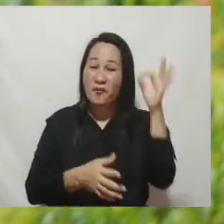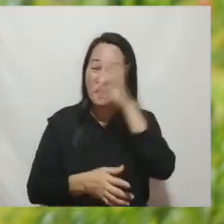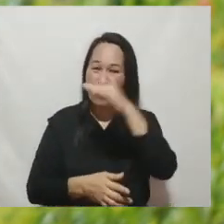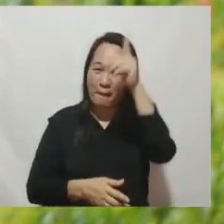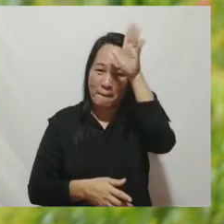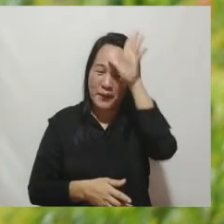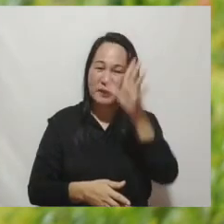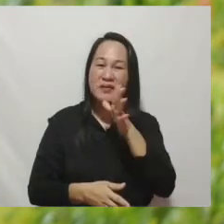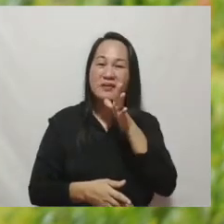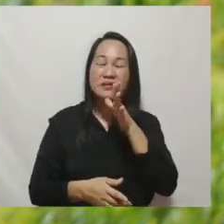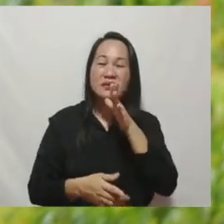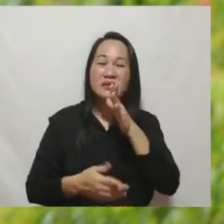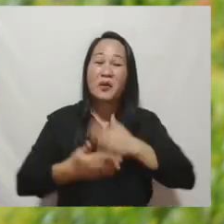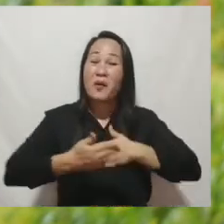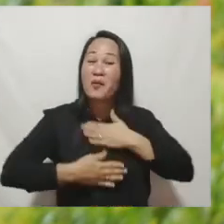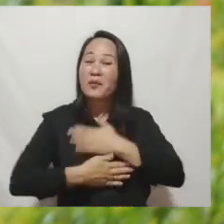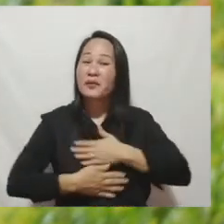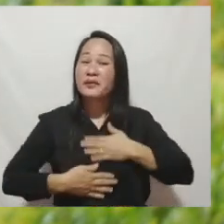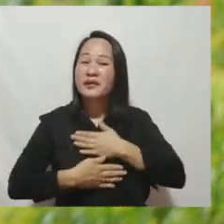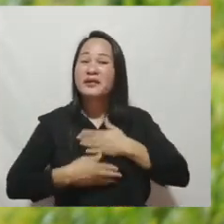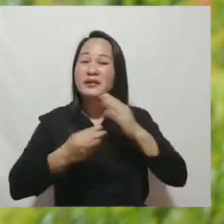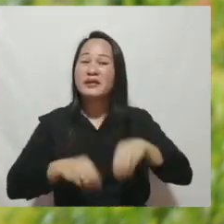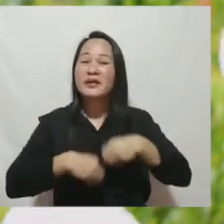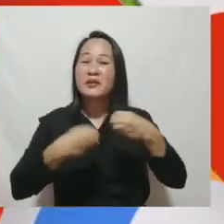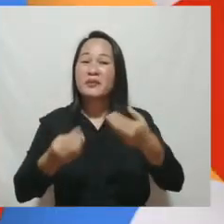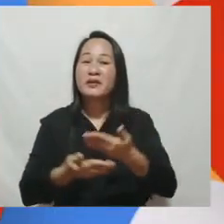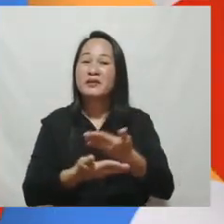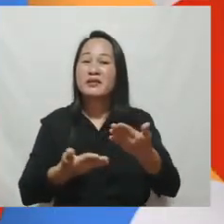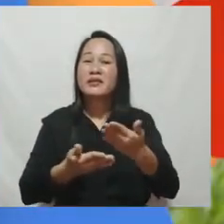providing our needs, and for loving us unconditionally.